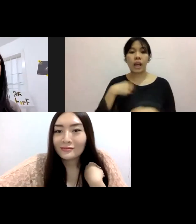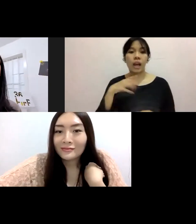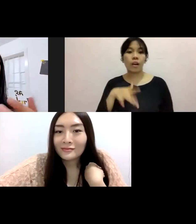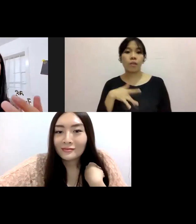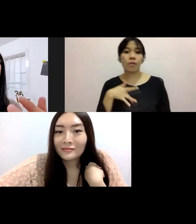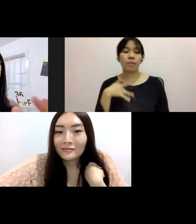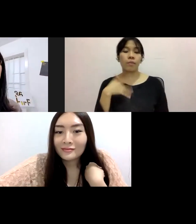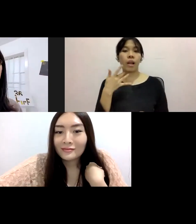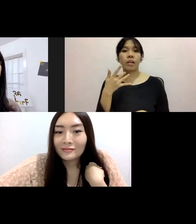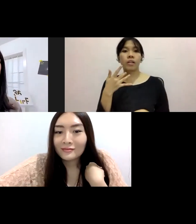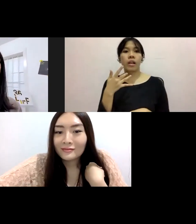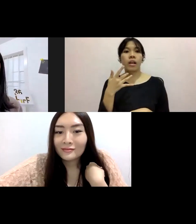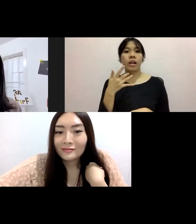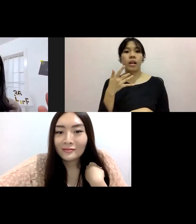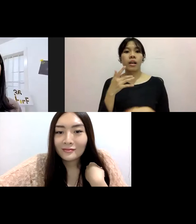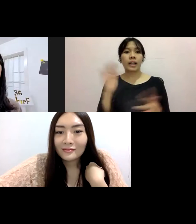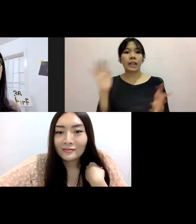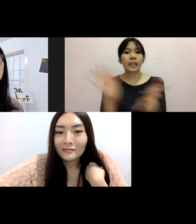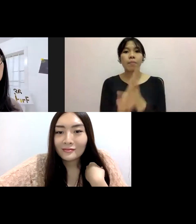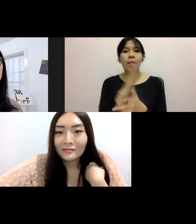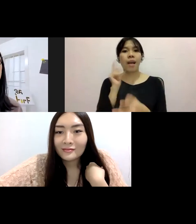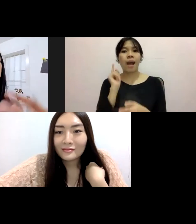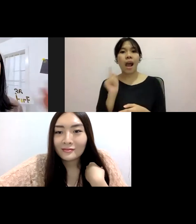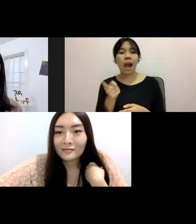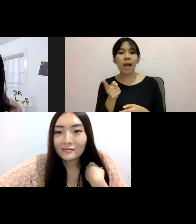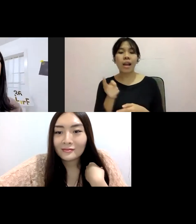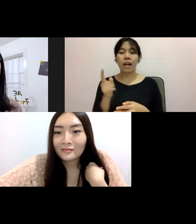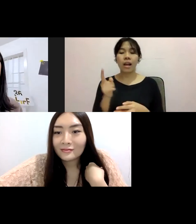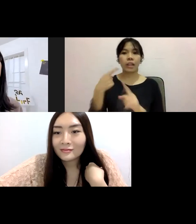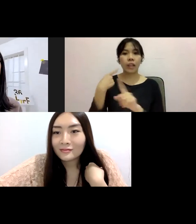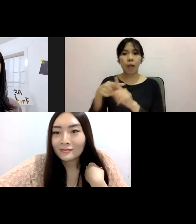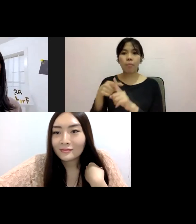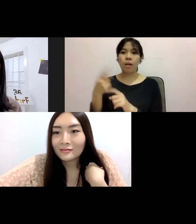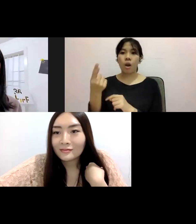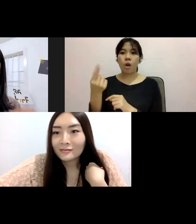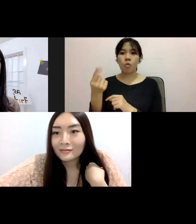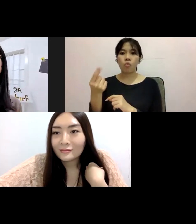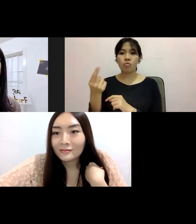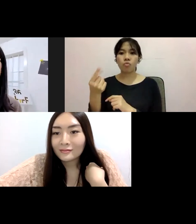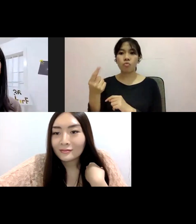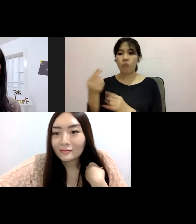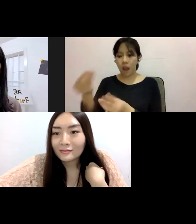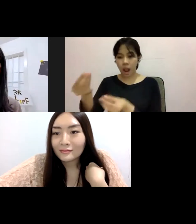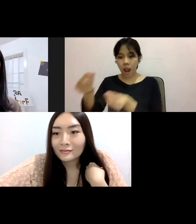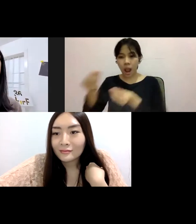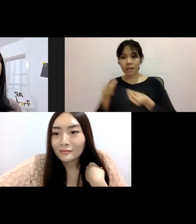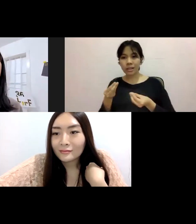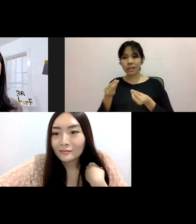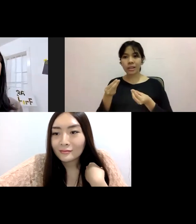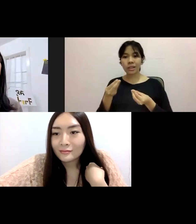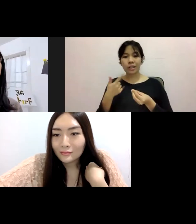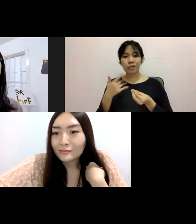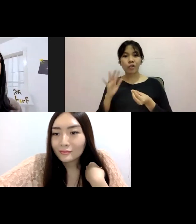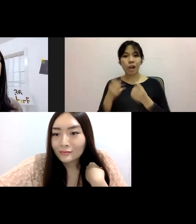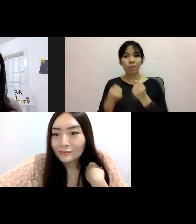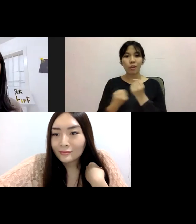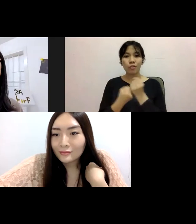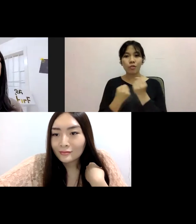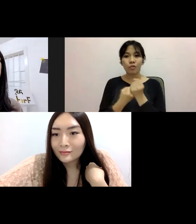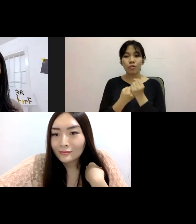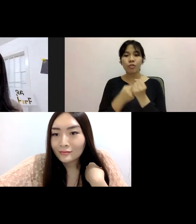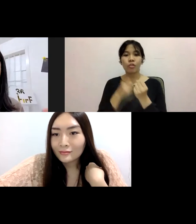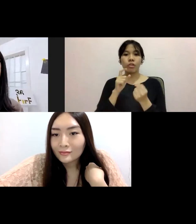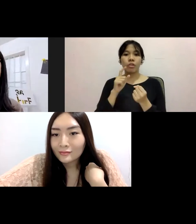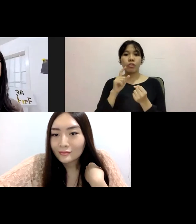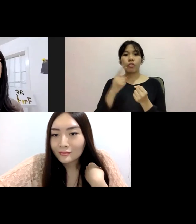to support immigrant filmmakers who want to make films that relate to mental health issues. So I thought like